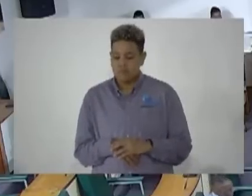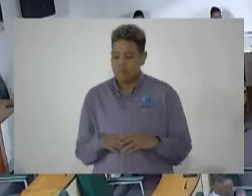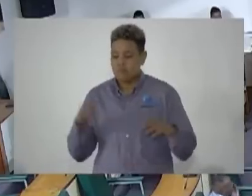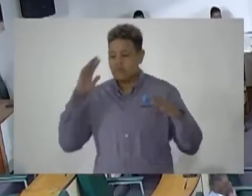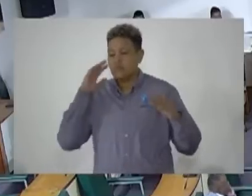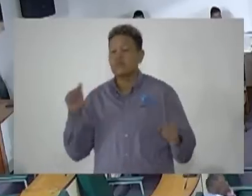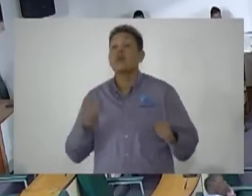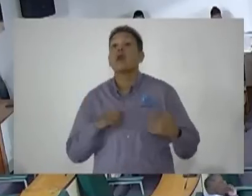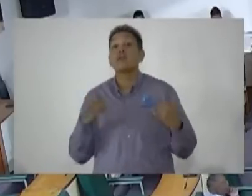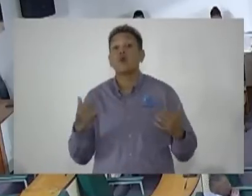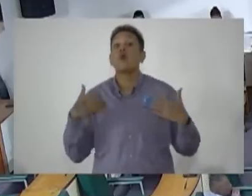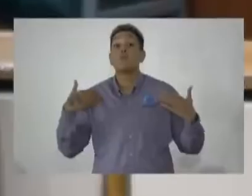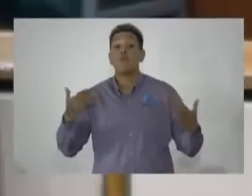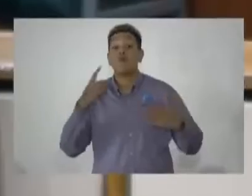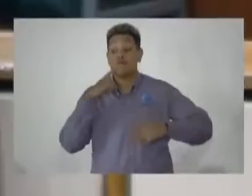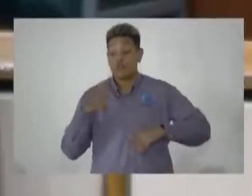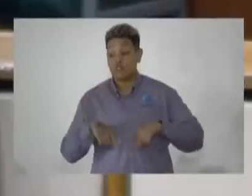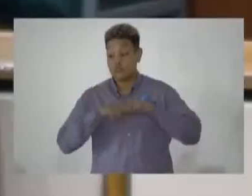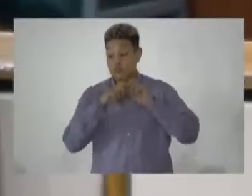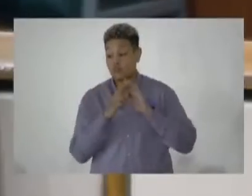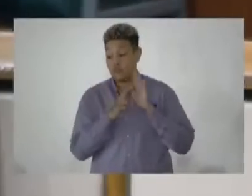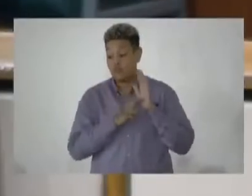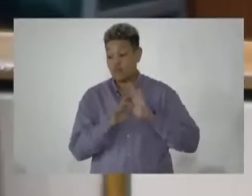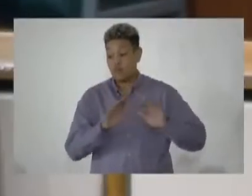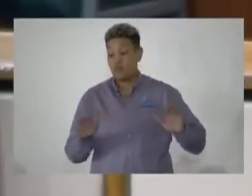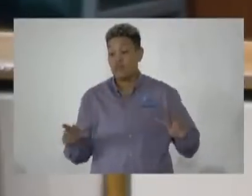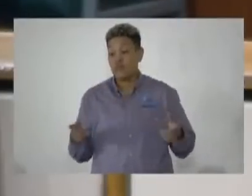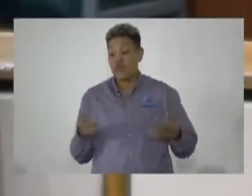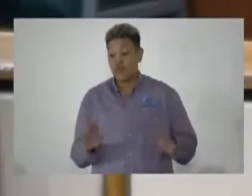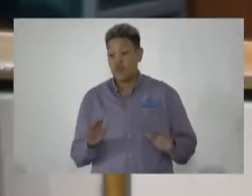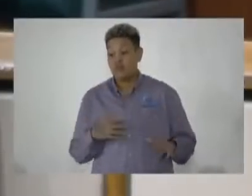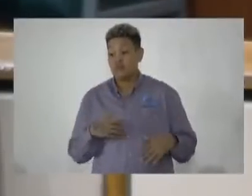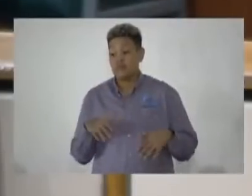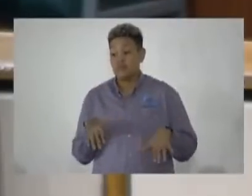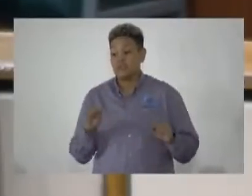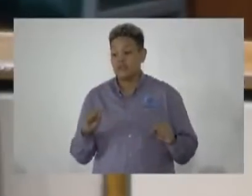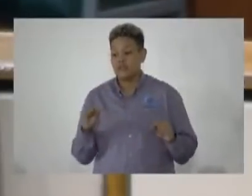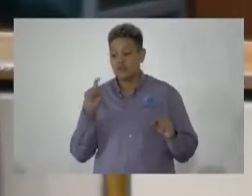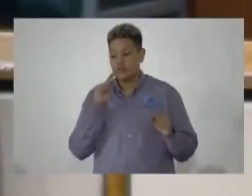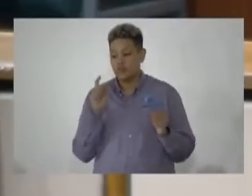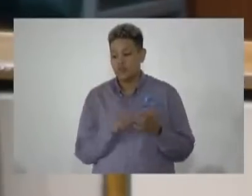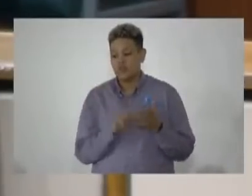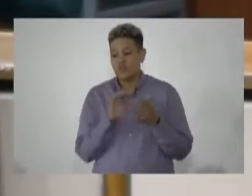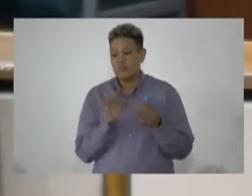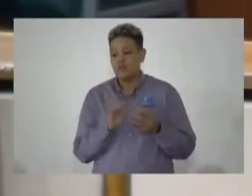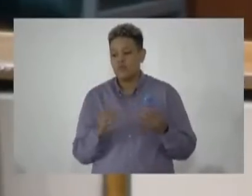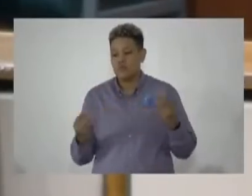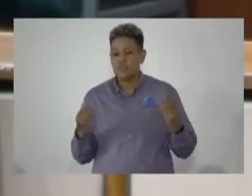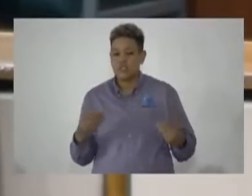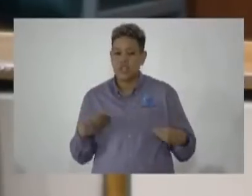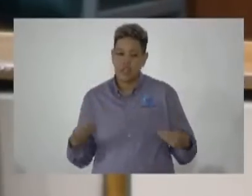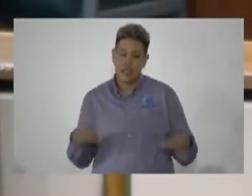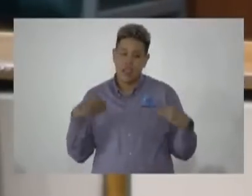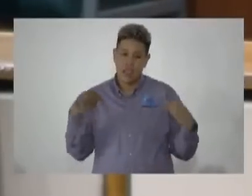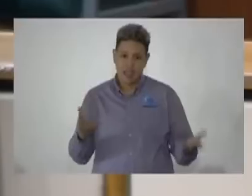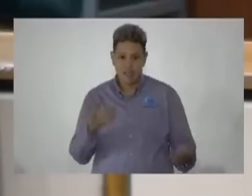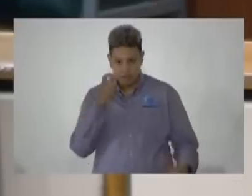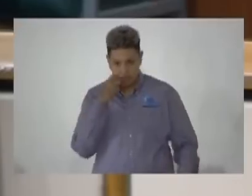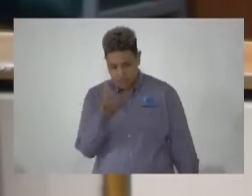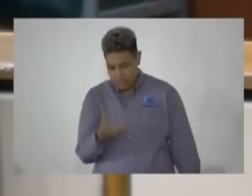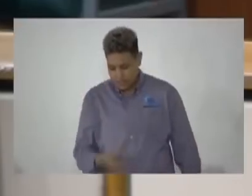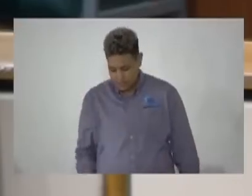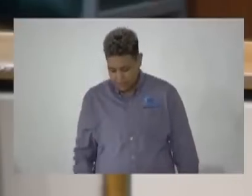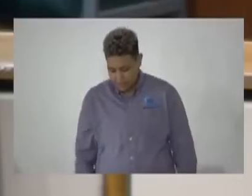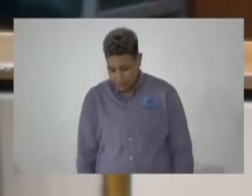Mr. President, I now move for the suspension of the standing orders to enable me to take the motion, notice of